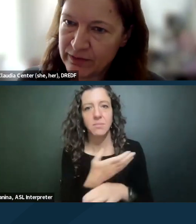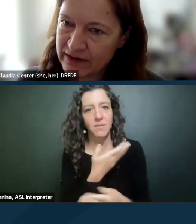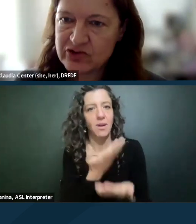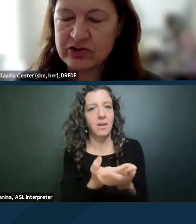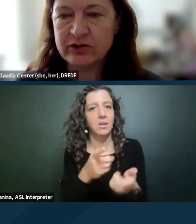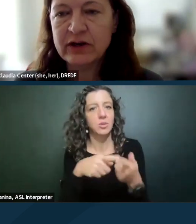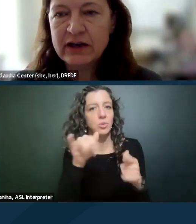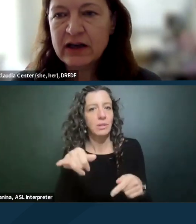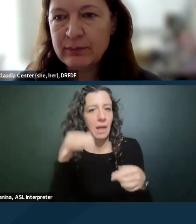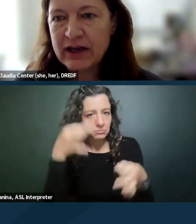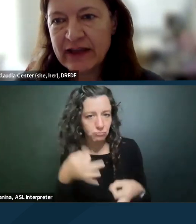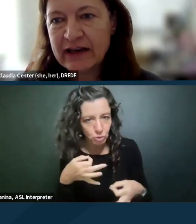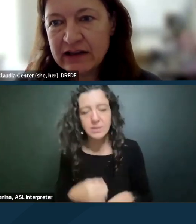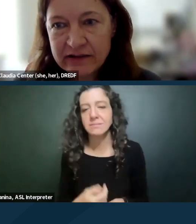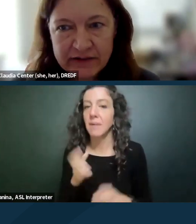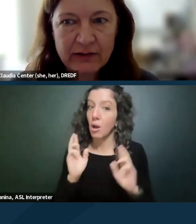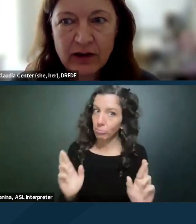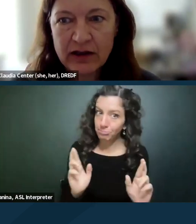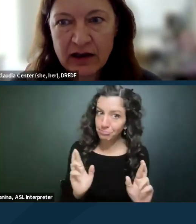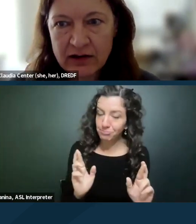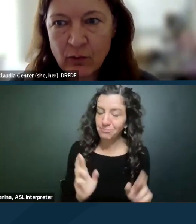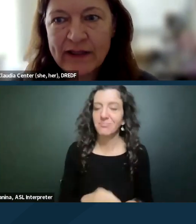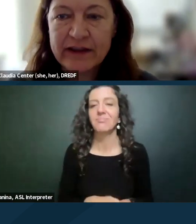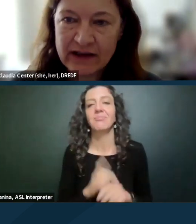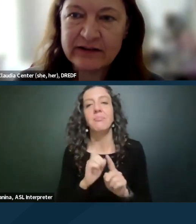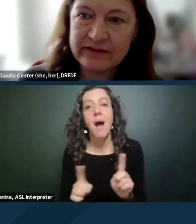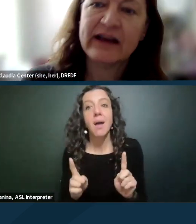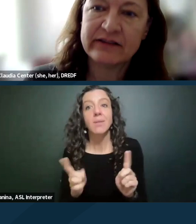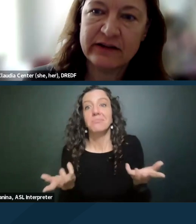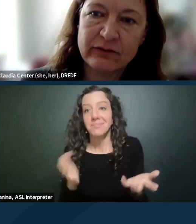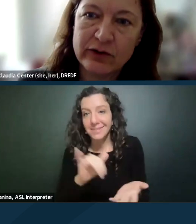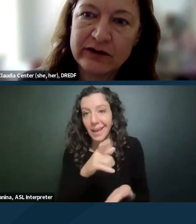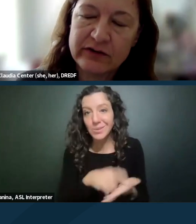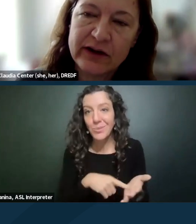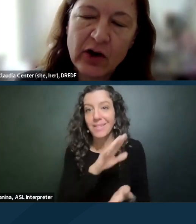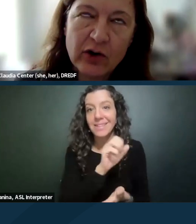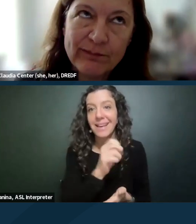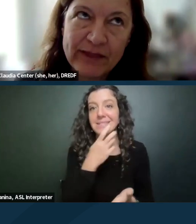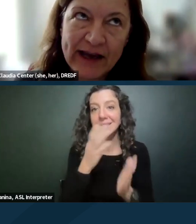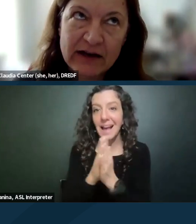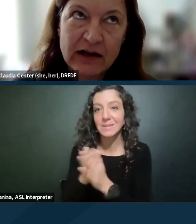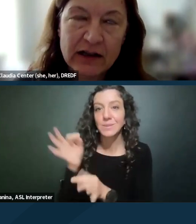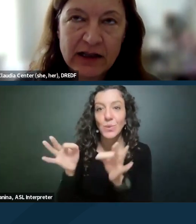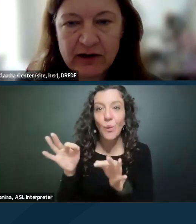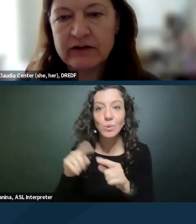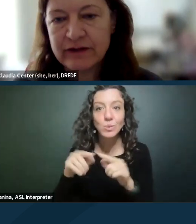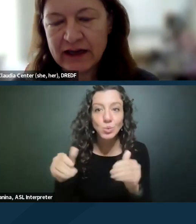I hope that's true, but that is what the case is asking for. So I hope